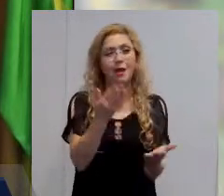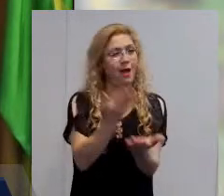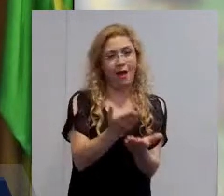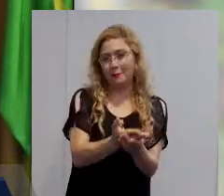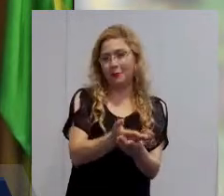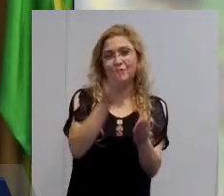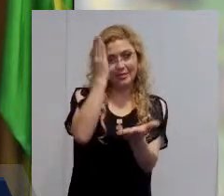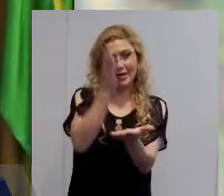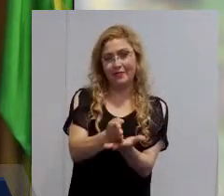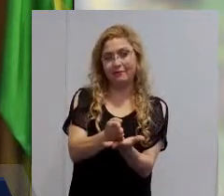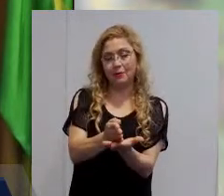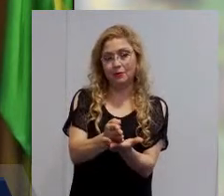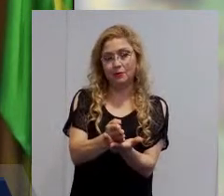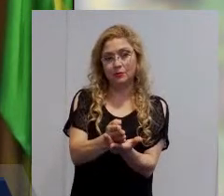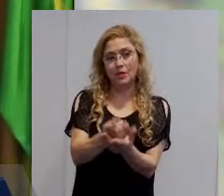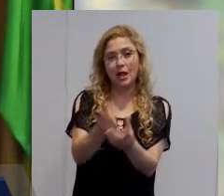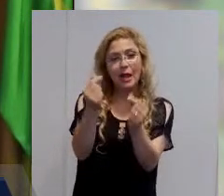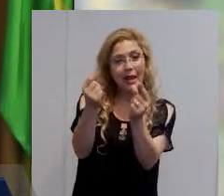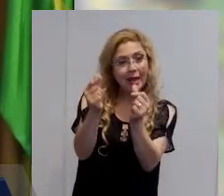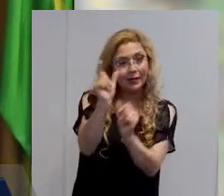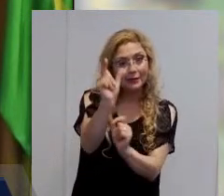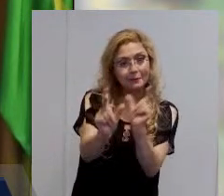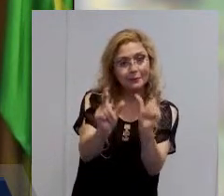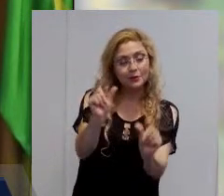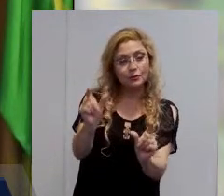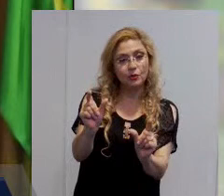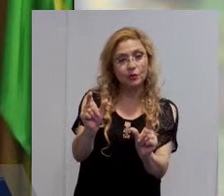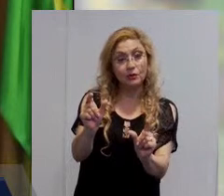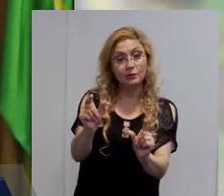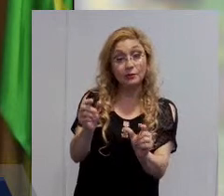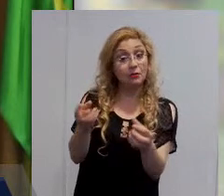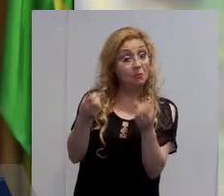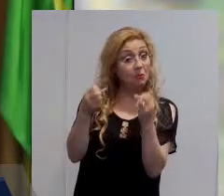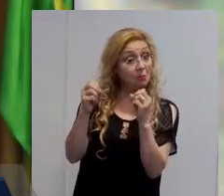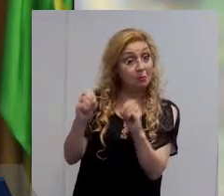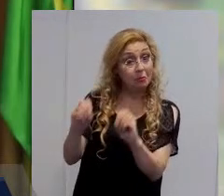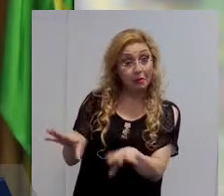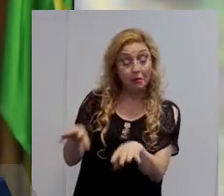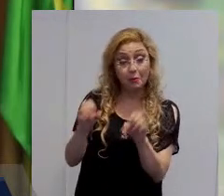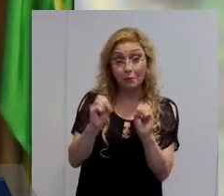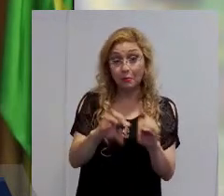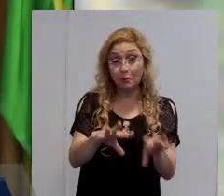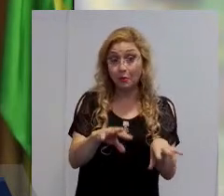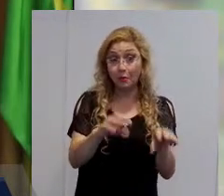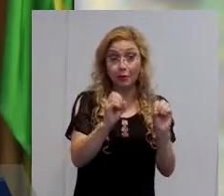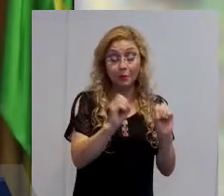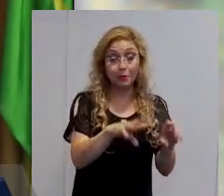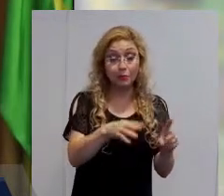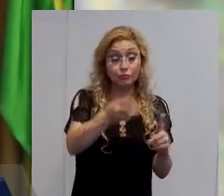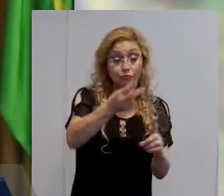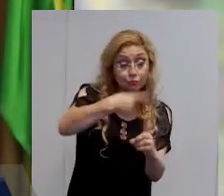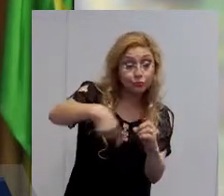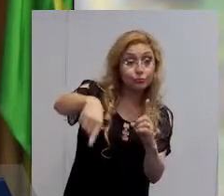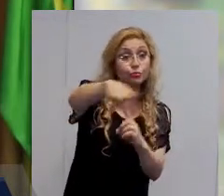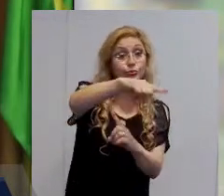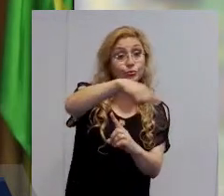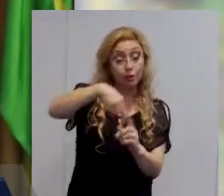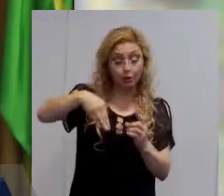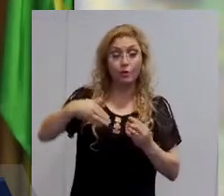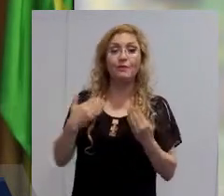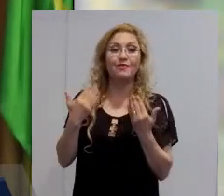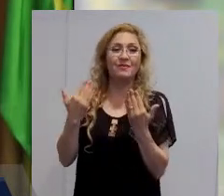be seeing what we must make the most of, that is the human quality that is being little by